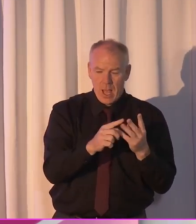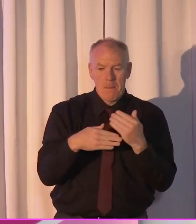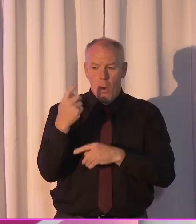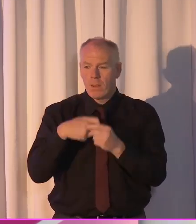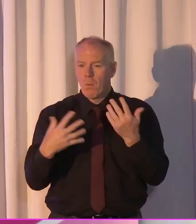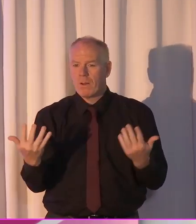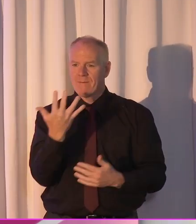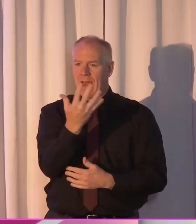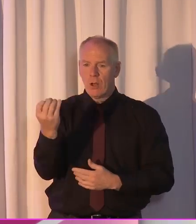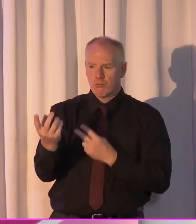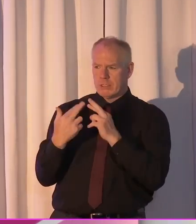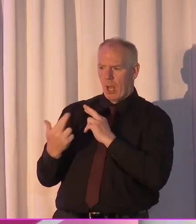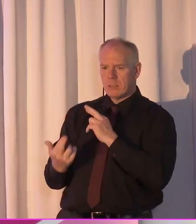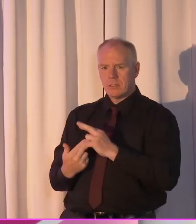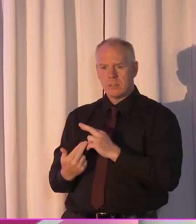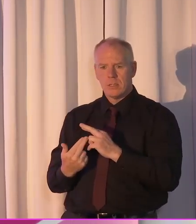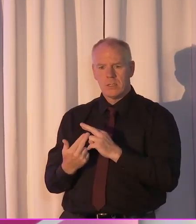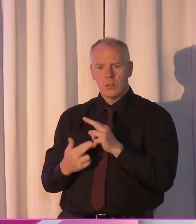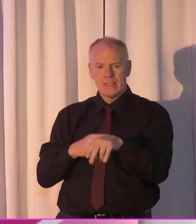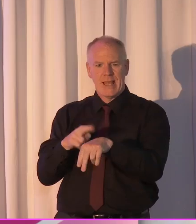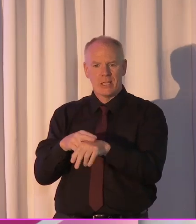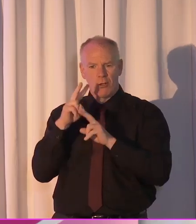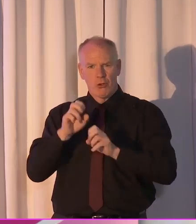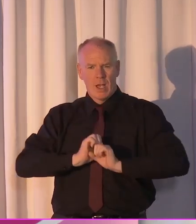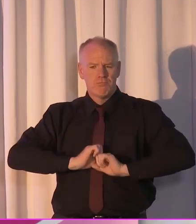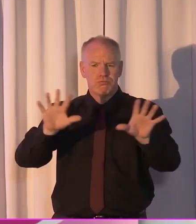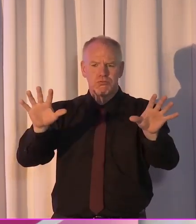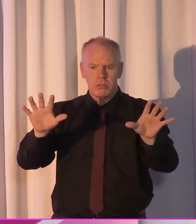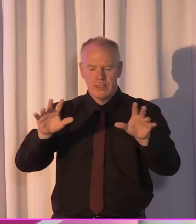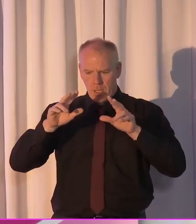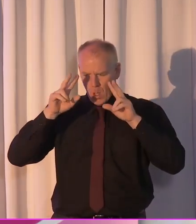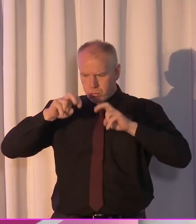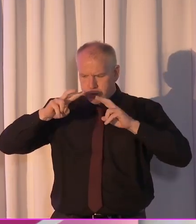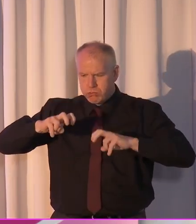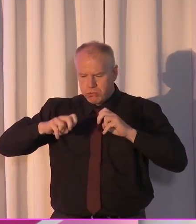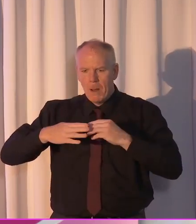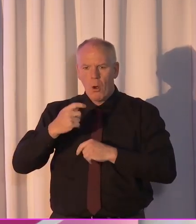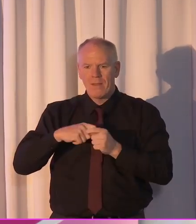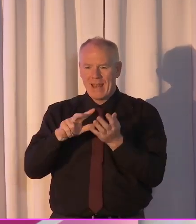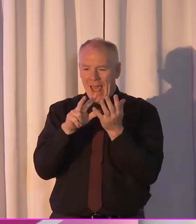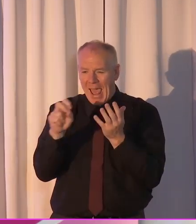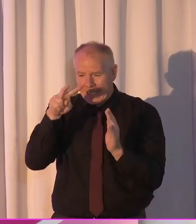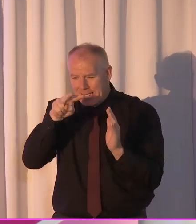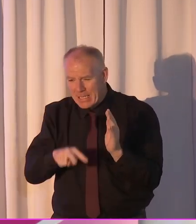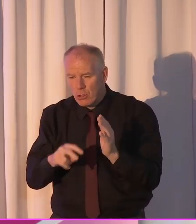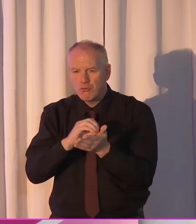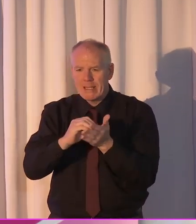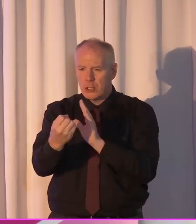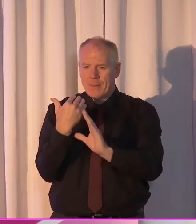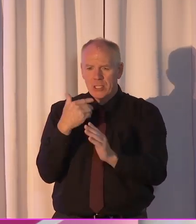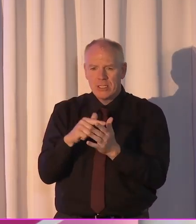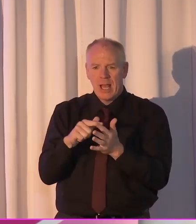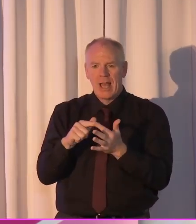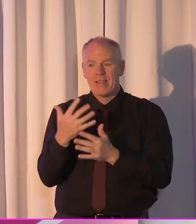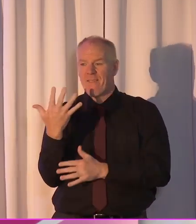than 500 responses to the national survey, analysing more than 80 written submissions and supporting 5 town